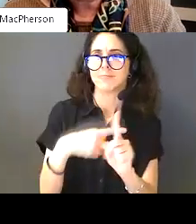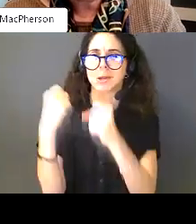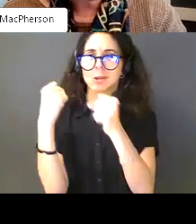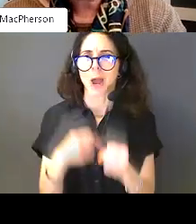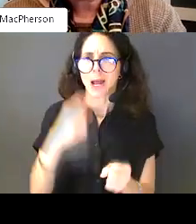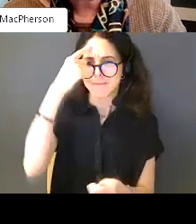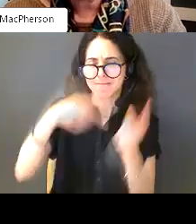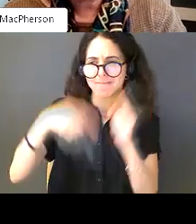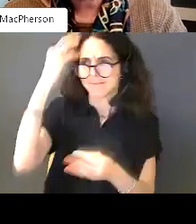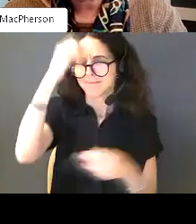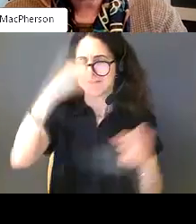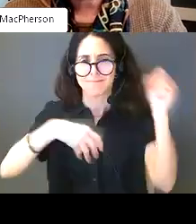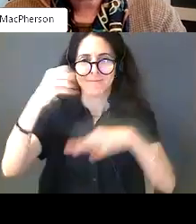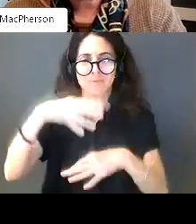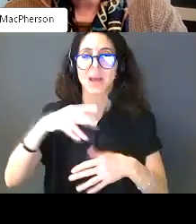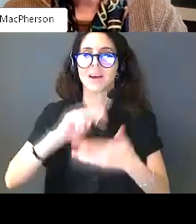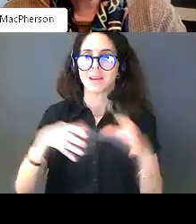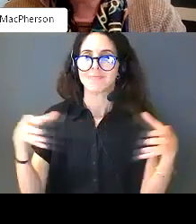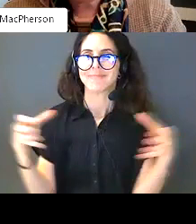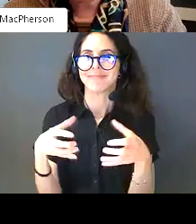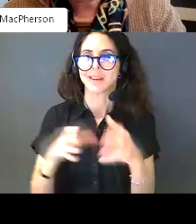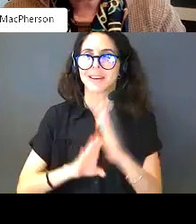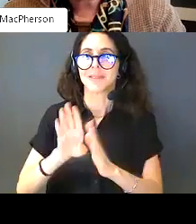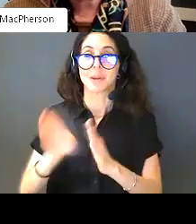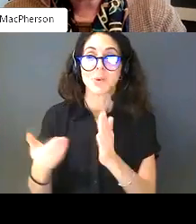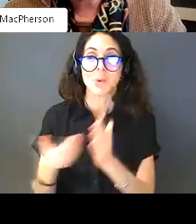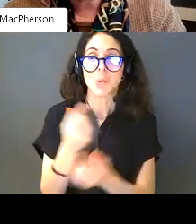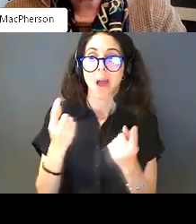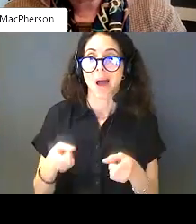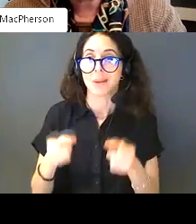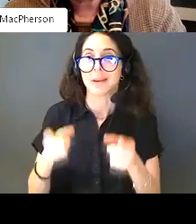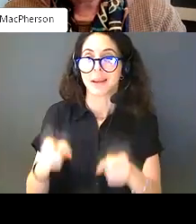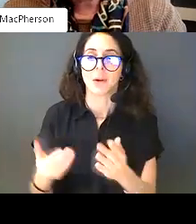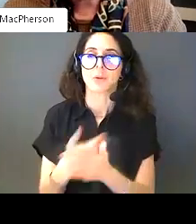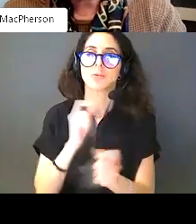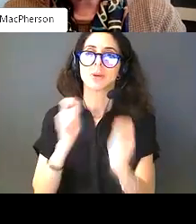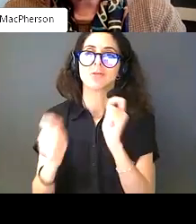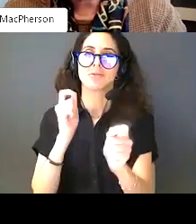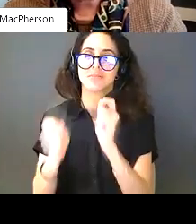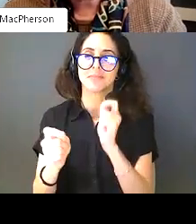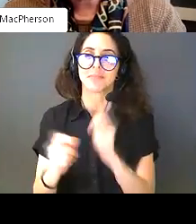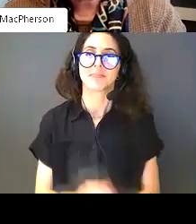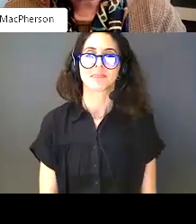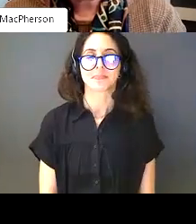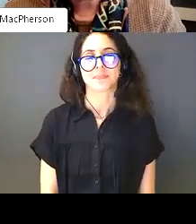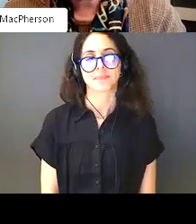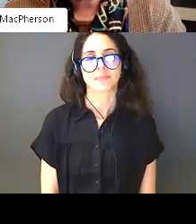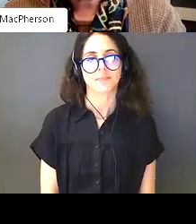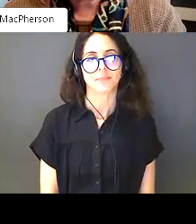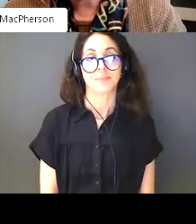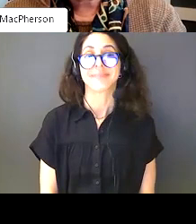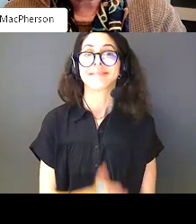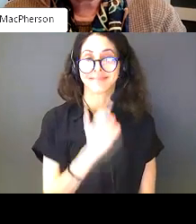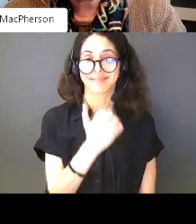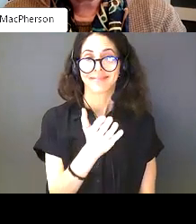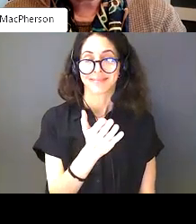will allow us to create new things together to make the kinds of changes that we want. So each of those have links